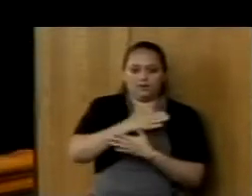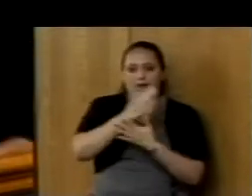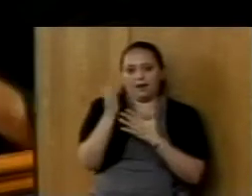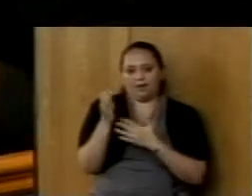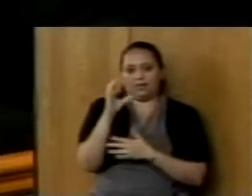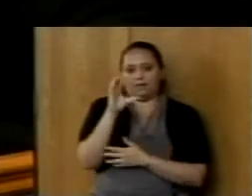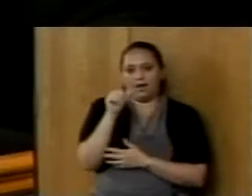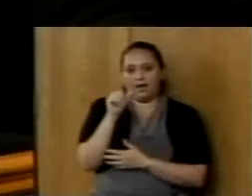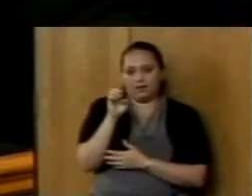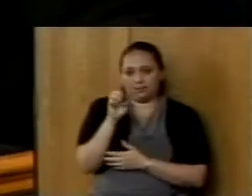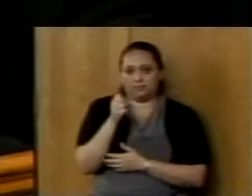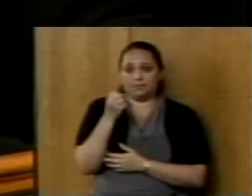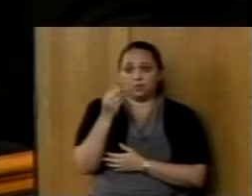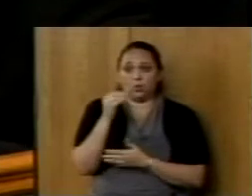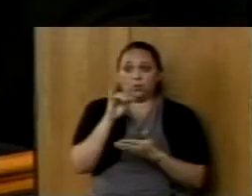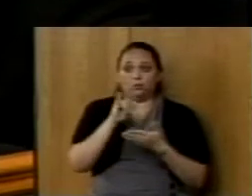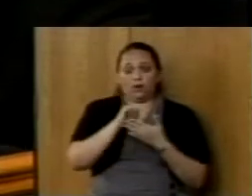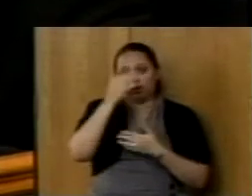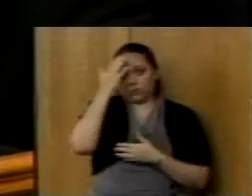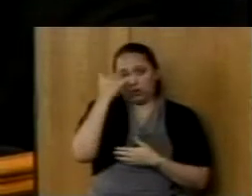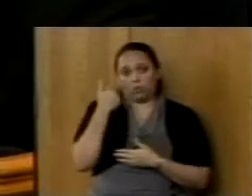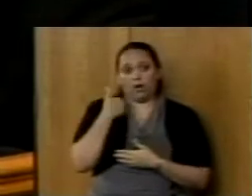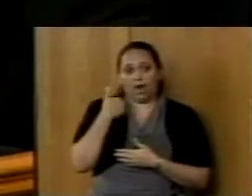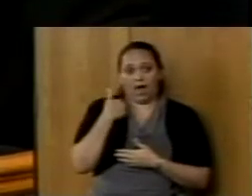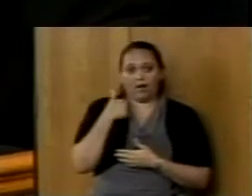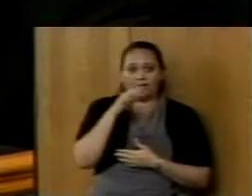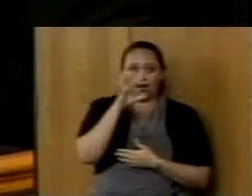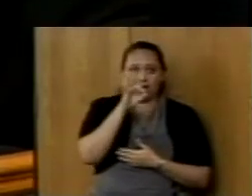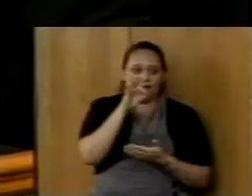case. So that's why you have the